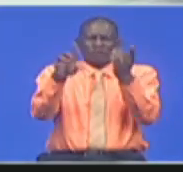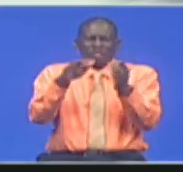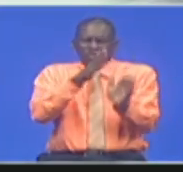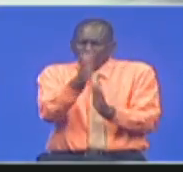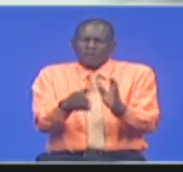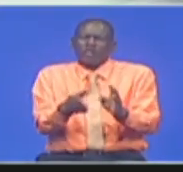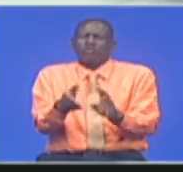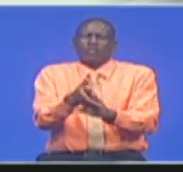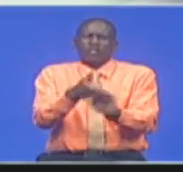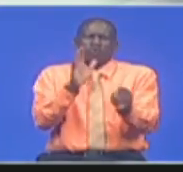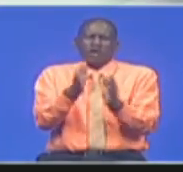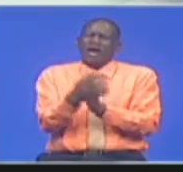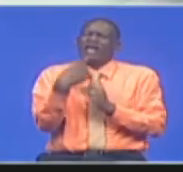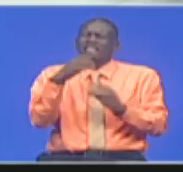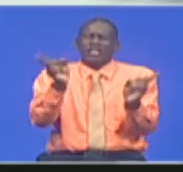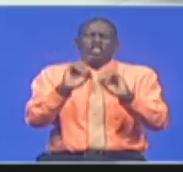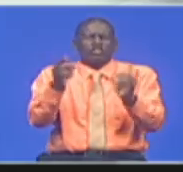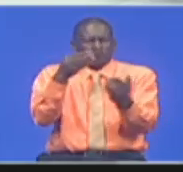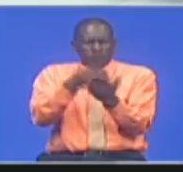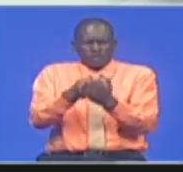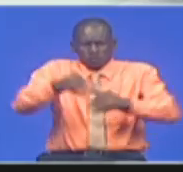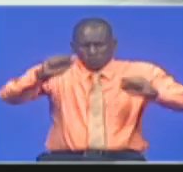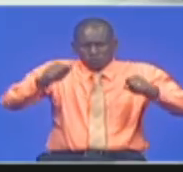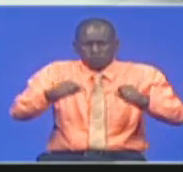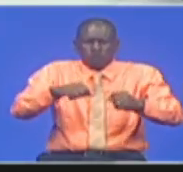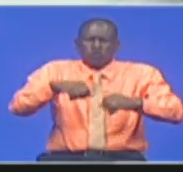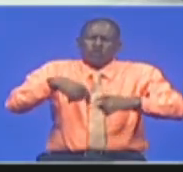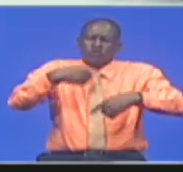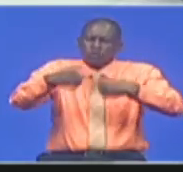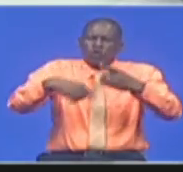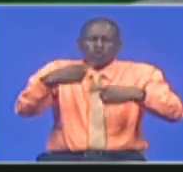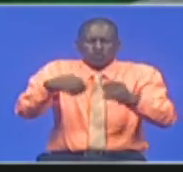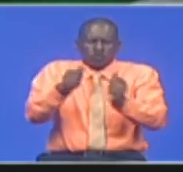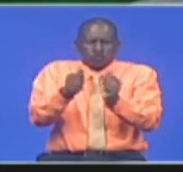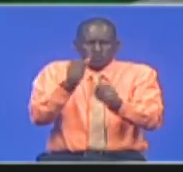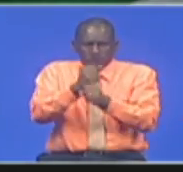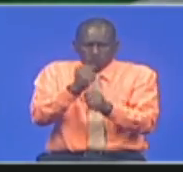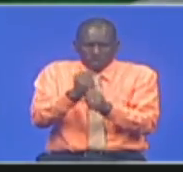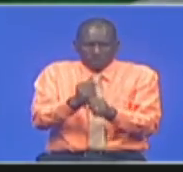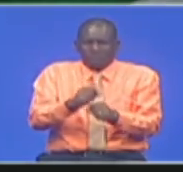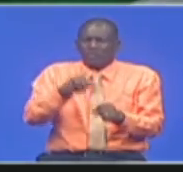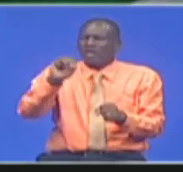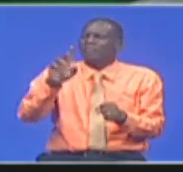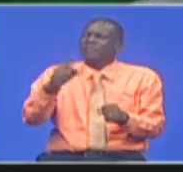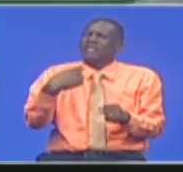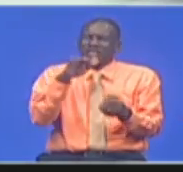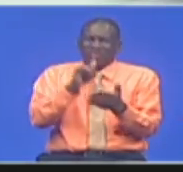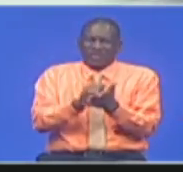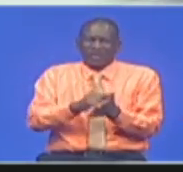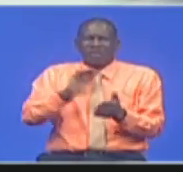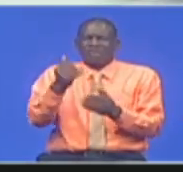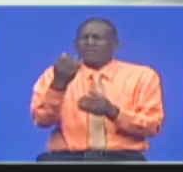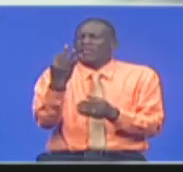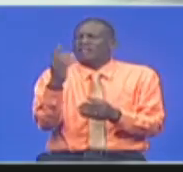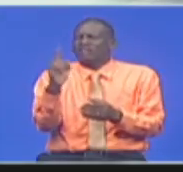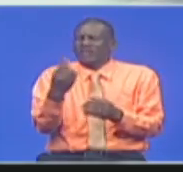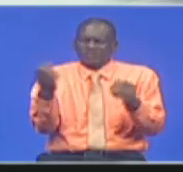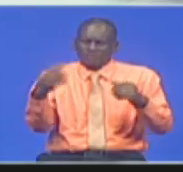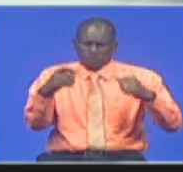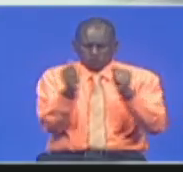become financially impossible to maintain their entire workforce. The MD says that by 31st